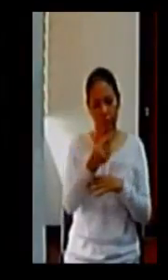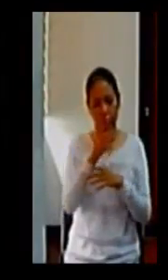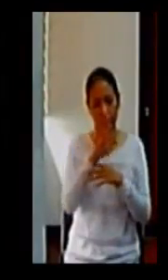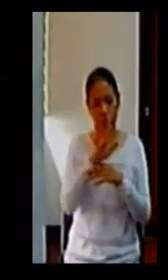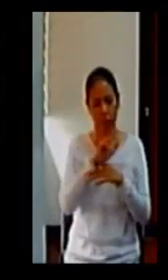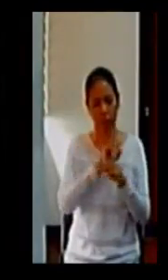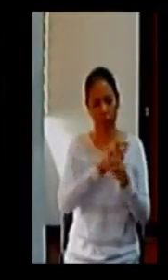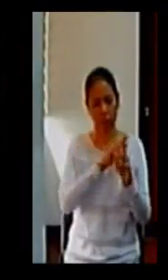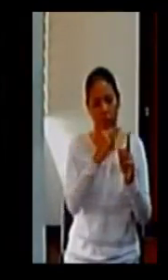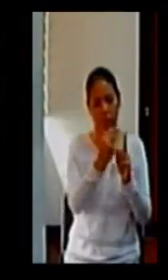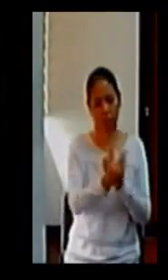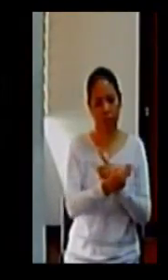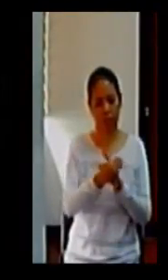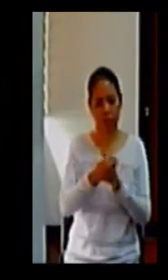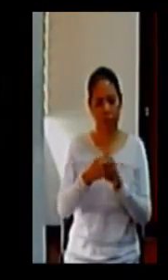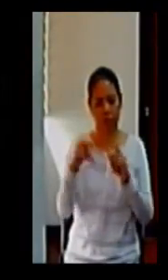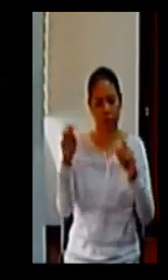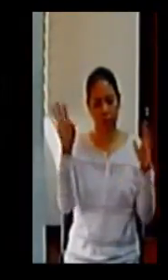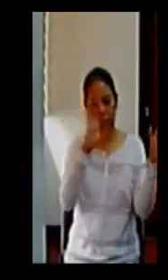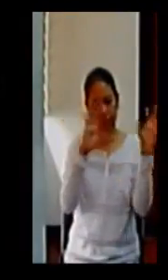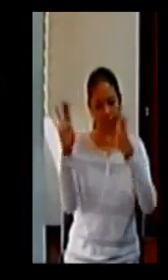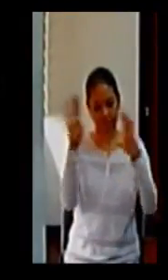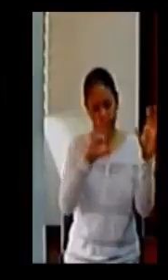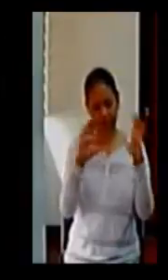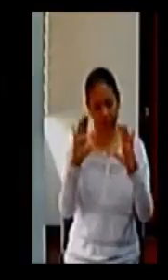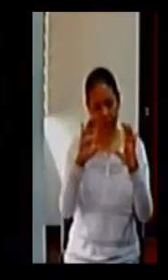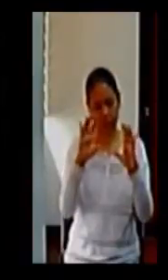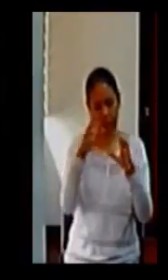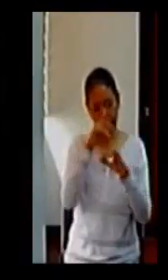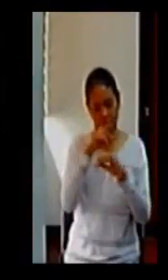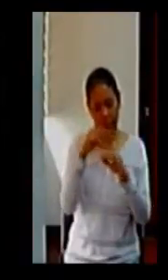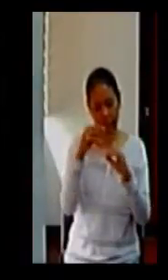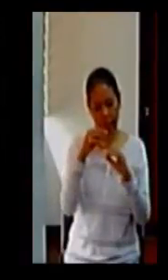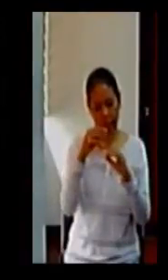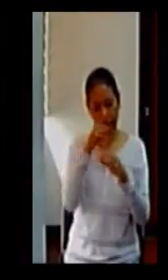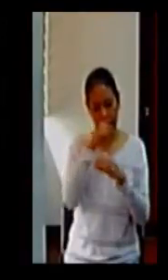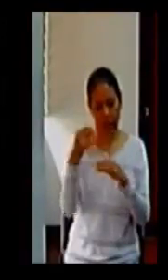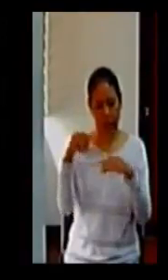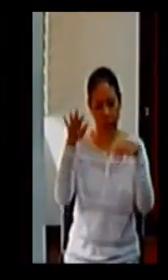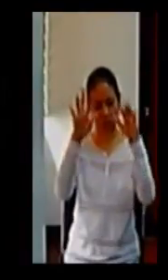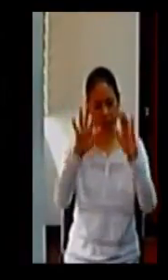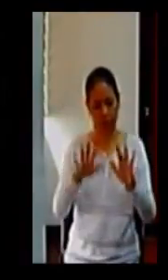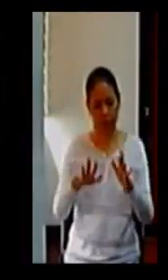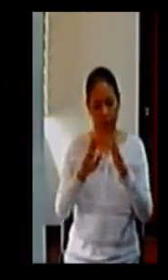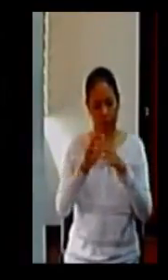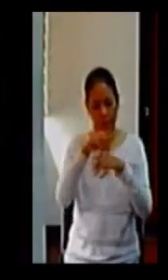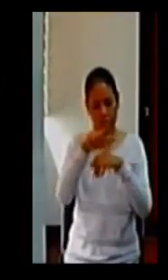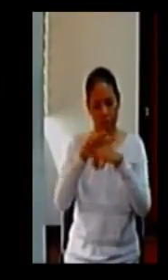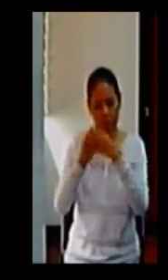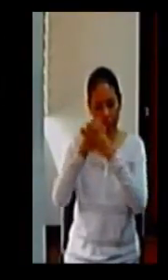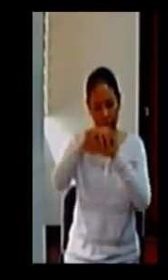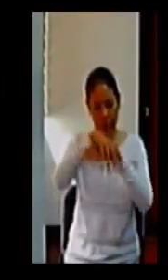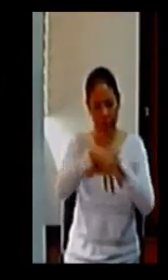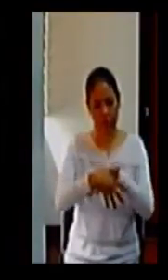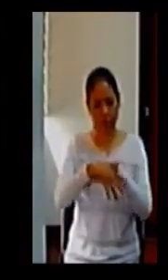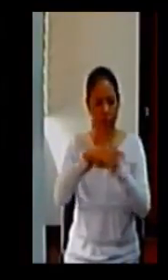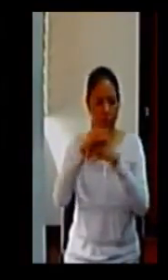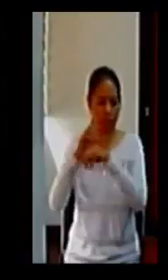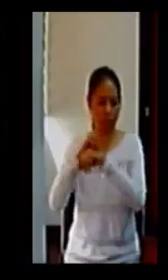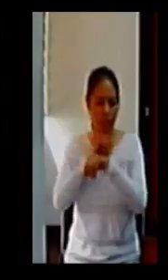natural calamity. We know it's brought about by rainfall and the landslides, the